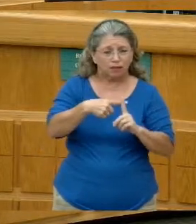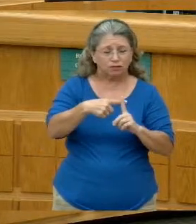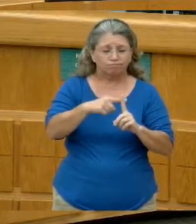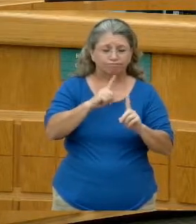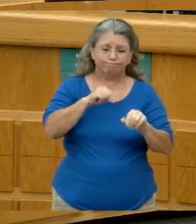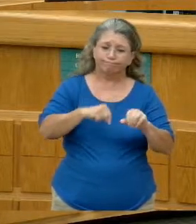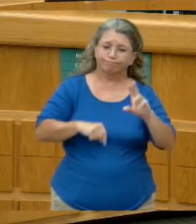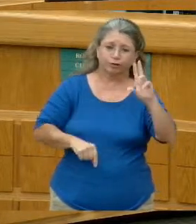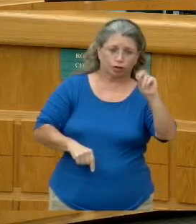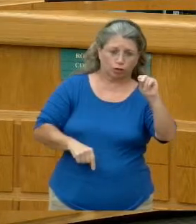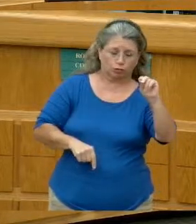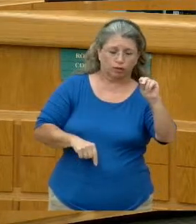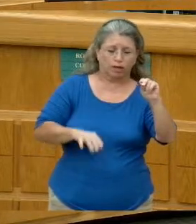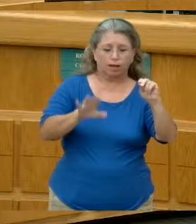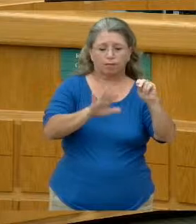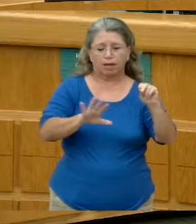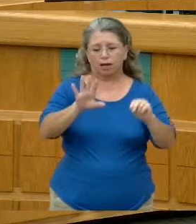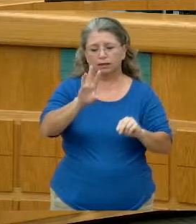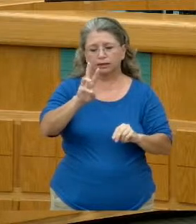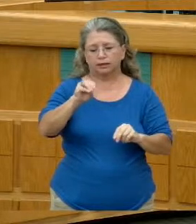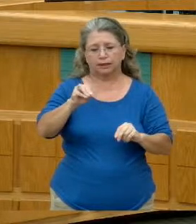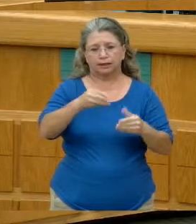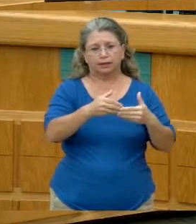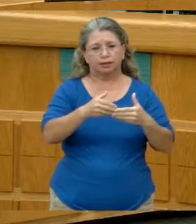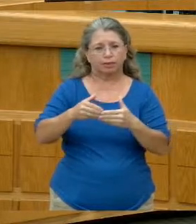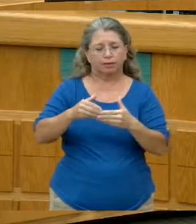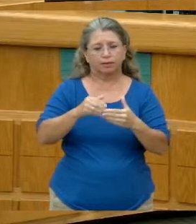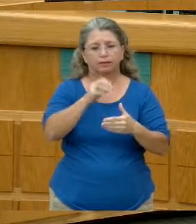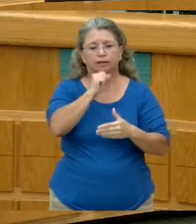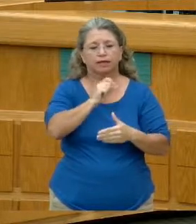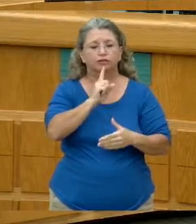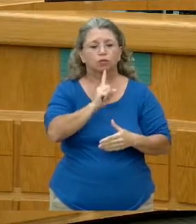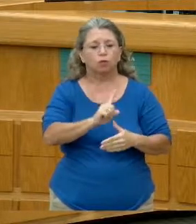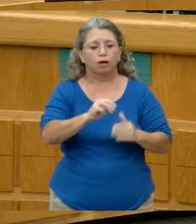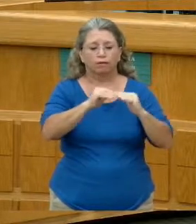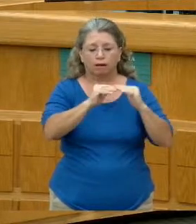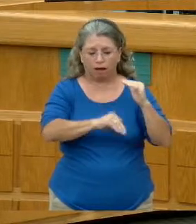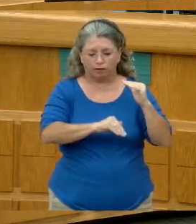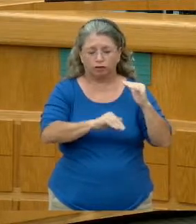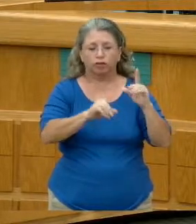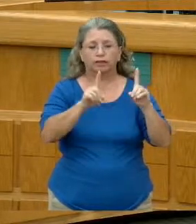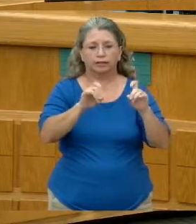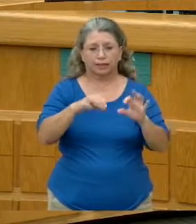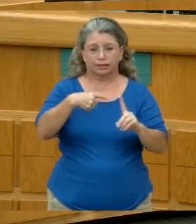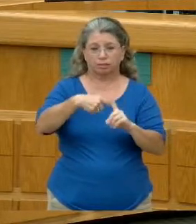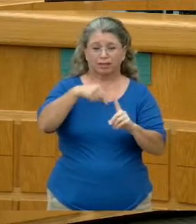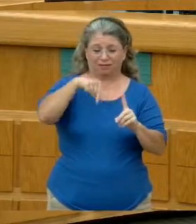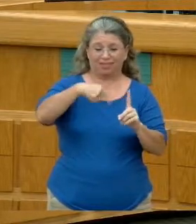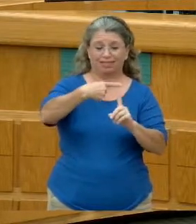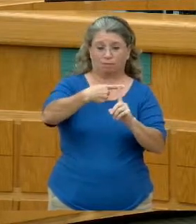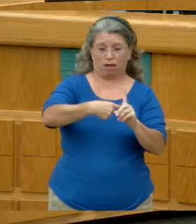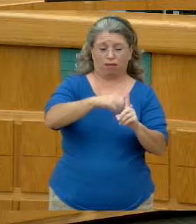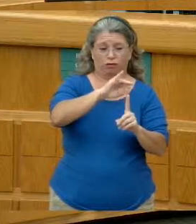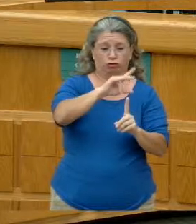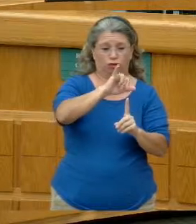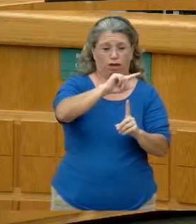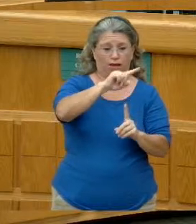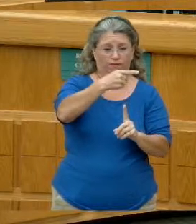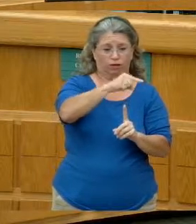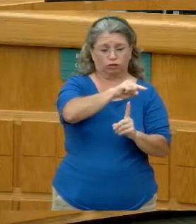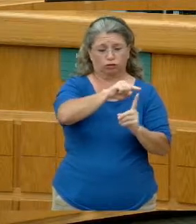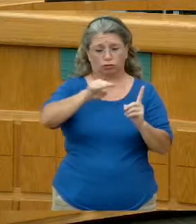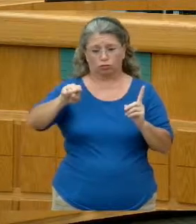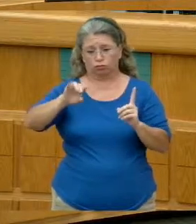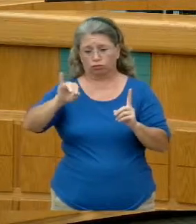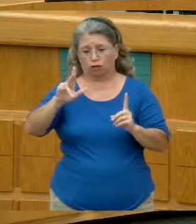Approximately 60 babies, 1 year of age and younger, tested positive this month from July 1st to July